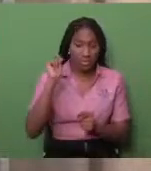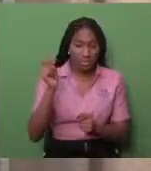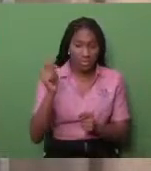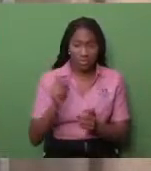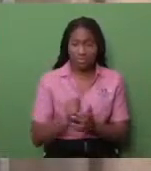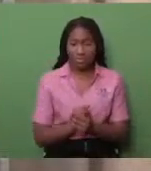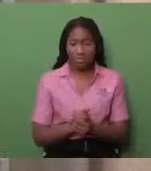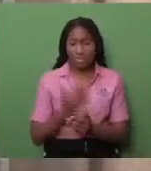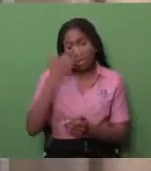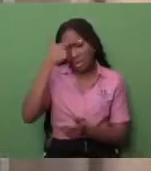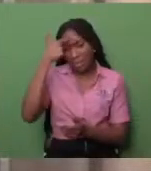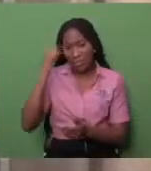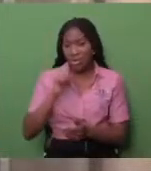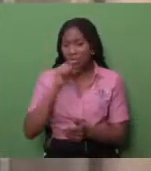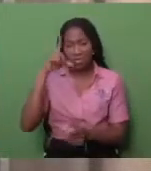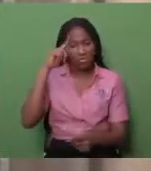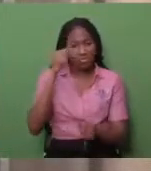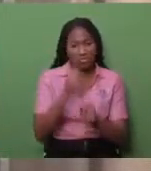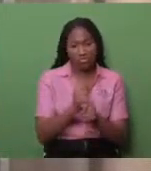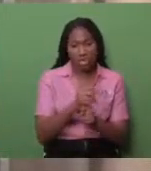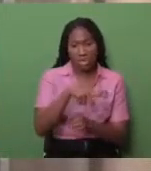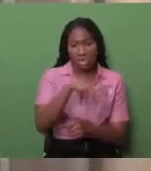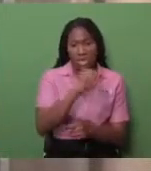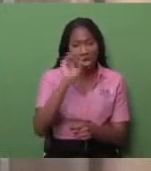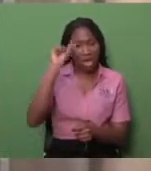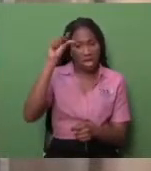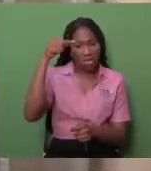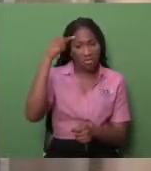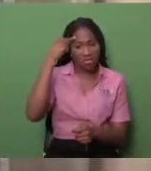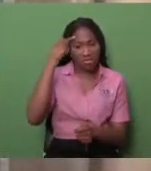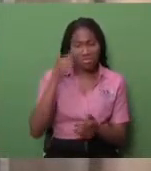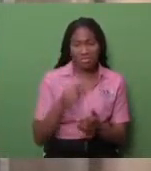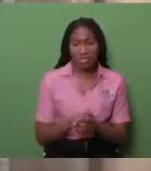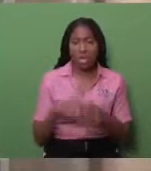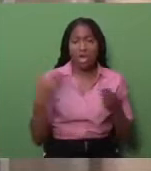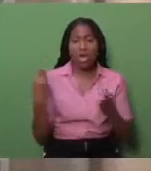Under this government, our total net FDI from 2016 to